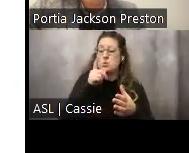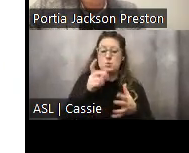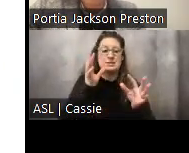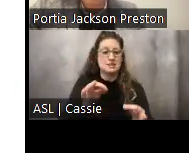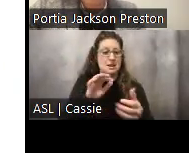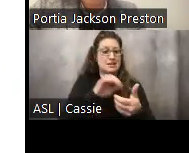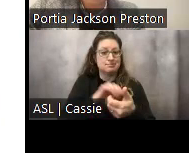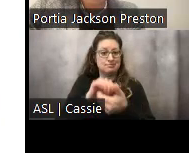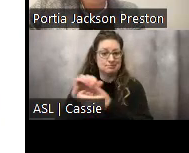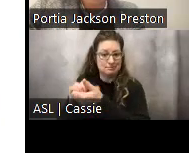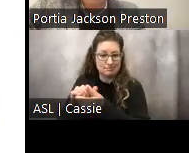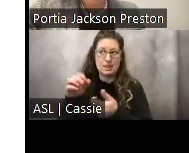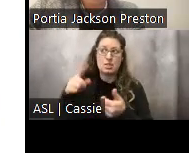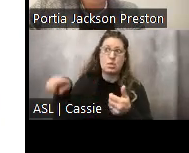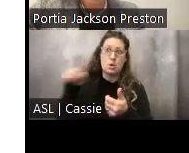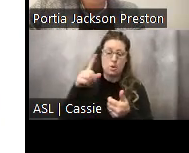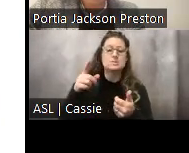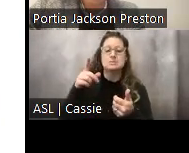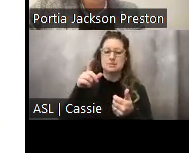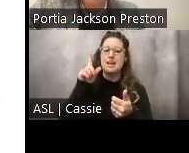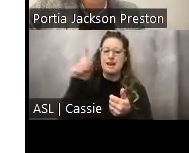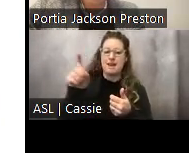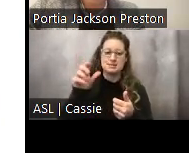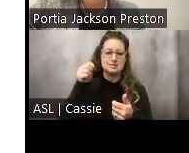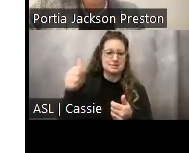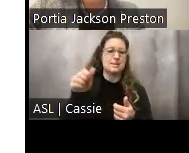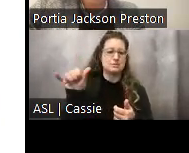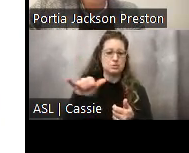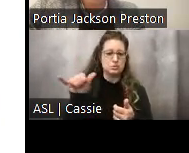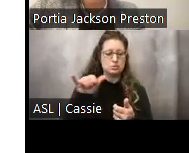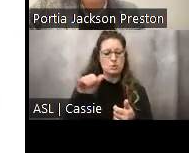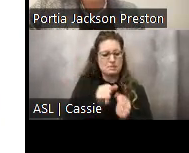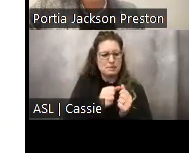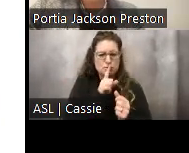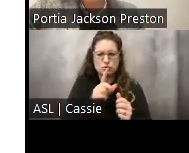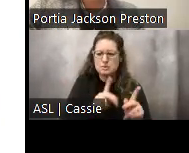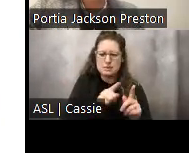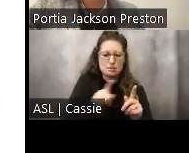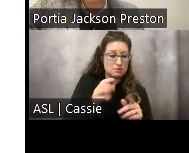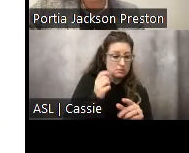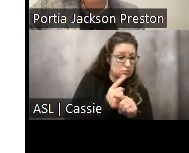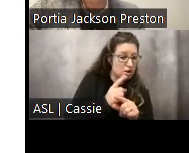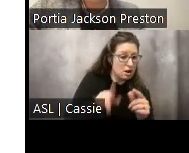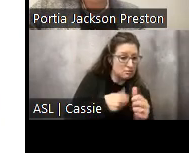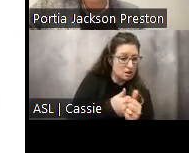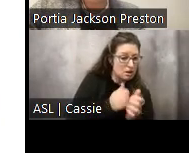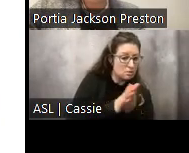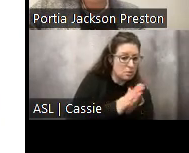also are asking the right individuals with the right motivation to do the work.